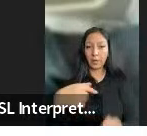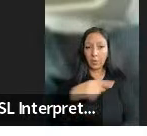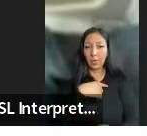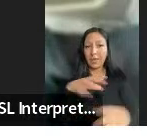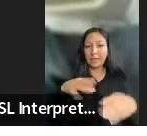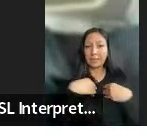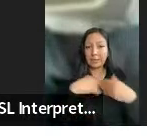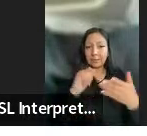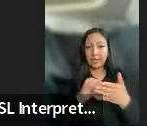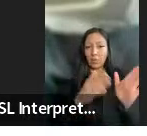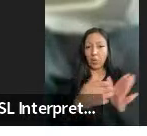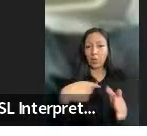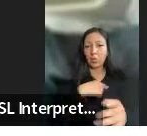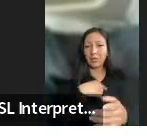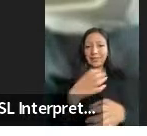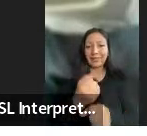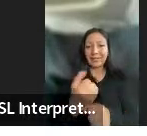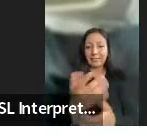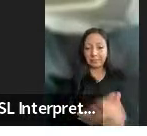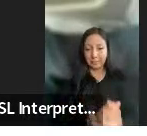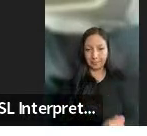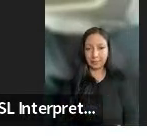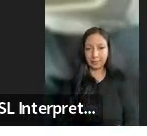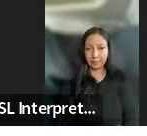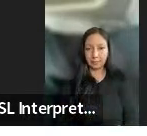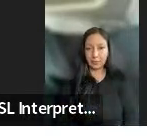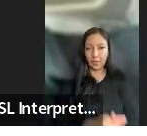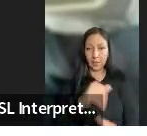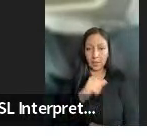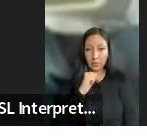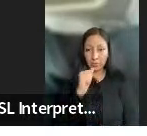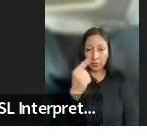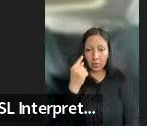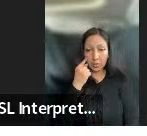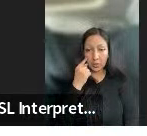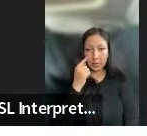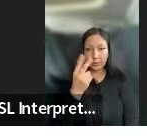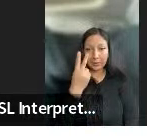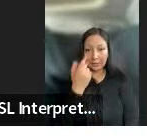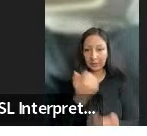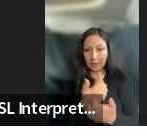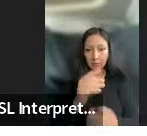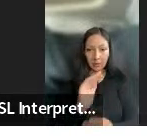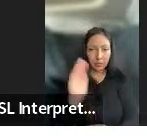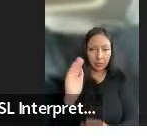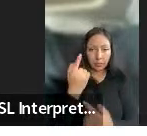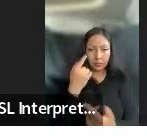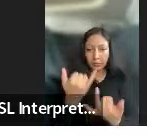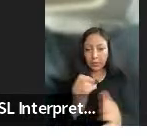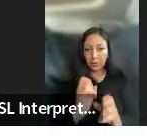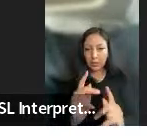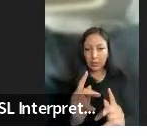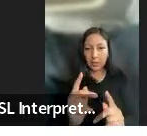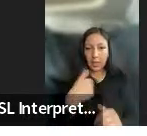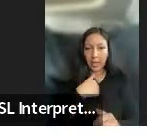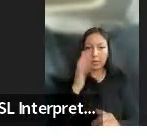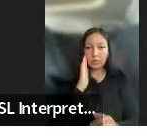order that we receive them. I don't see any hands raised at the moment, so I am